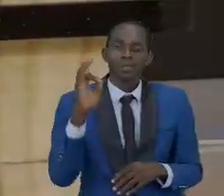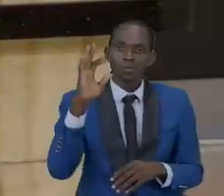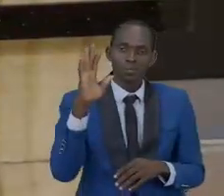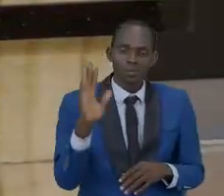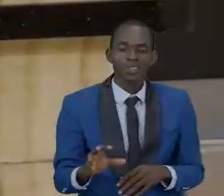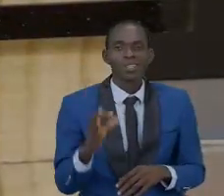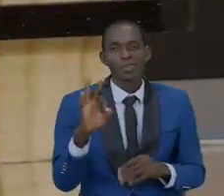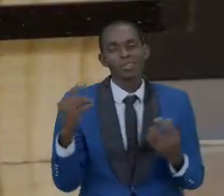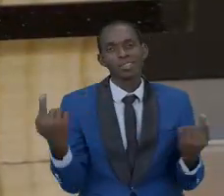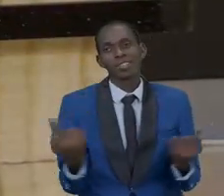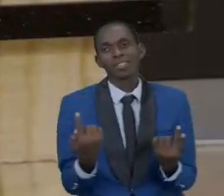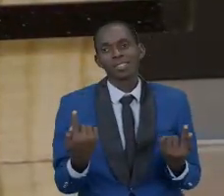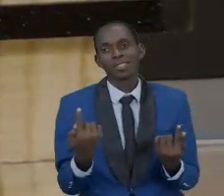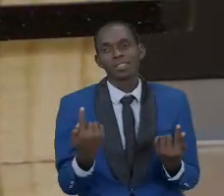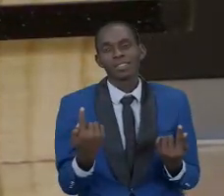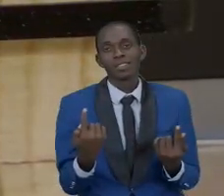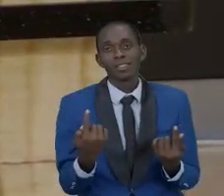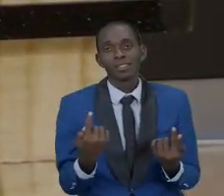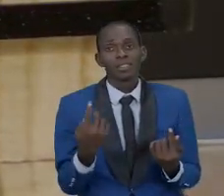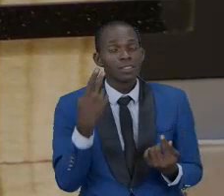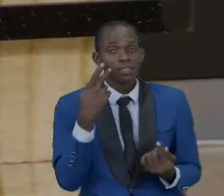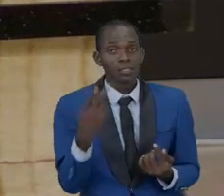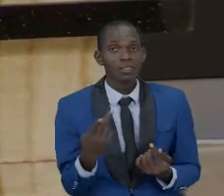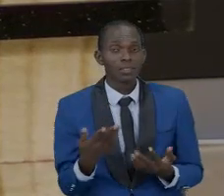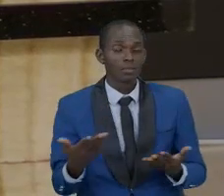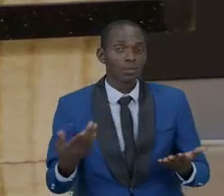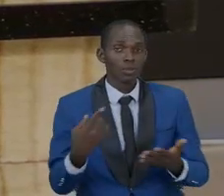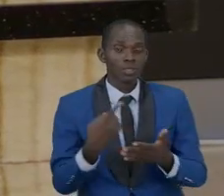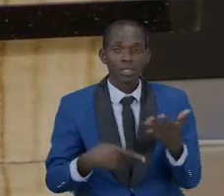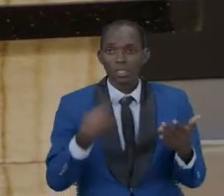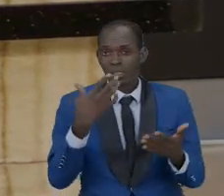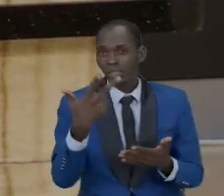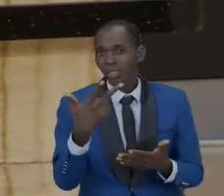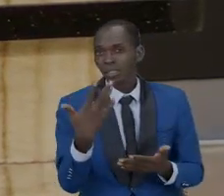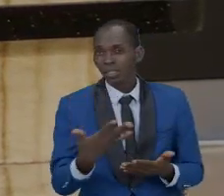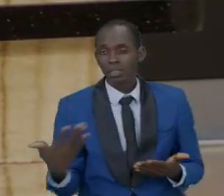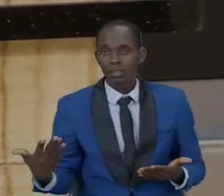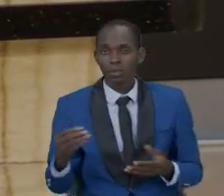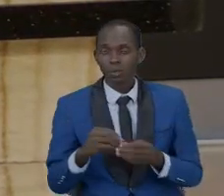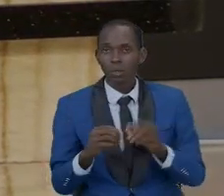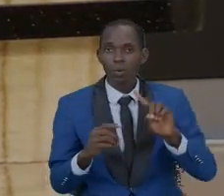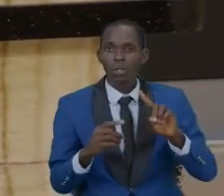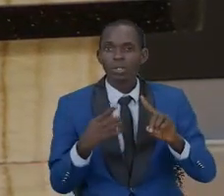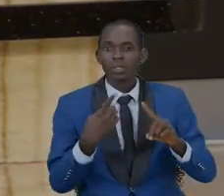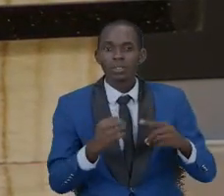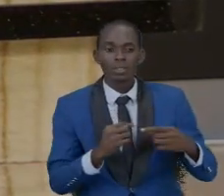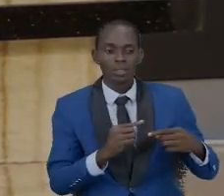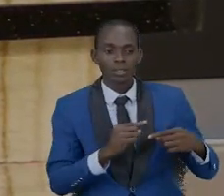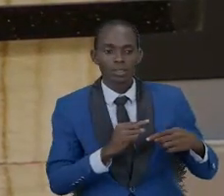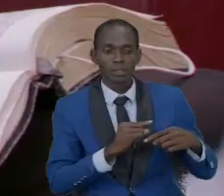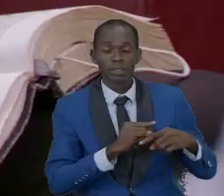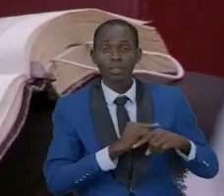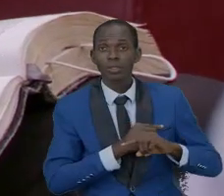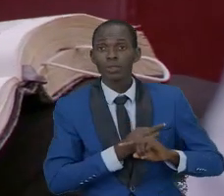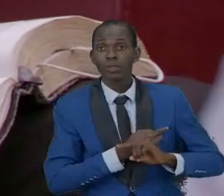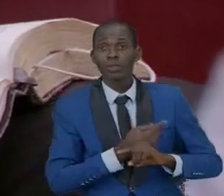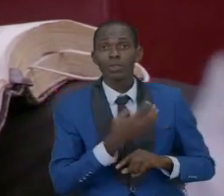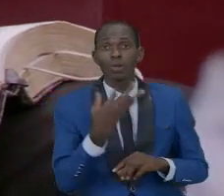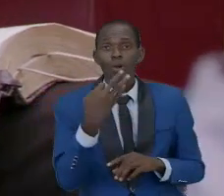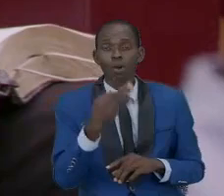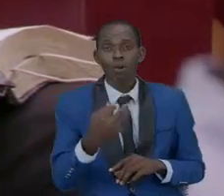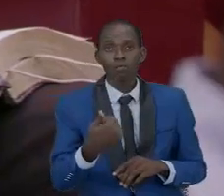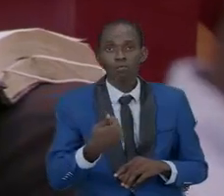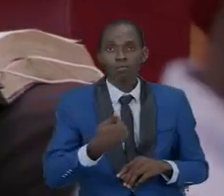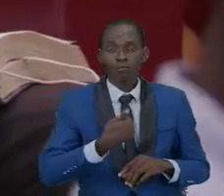God forbid he's telling us three things here number one the guilt of the self-righteous before God